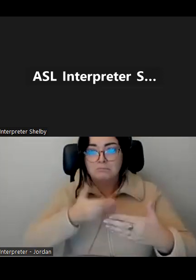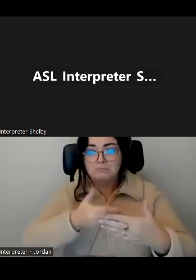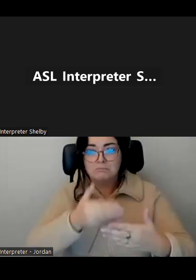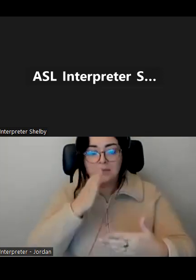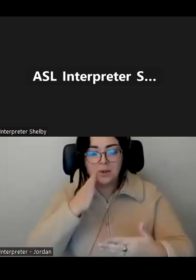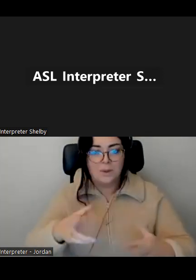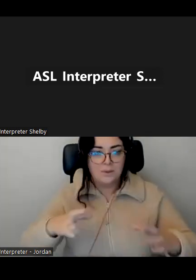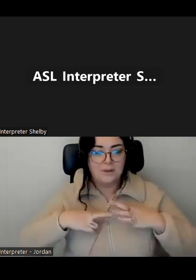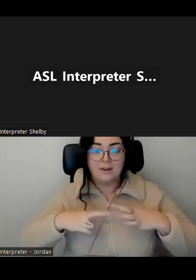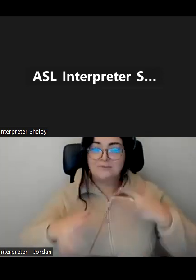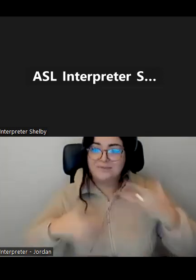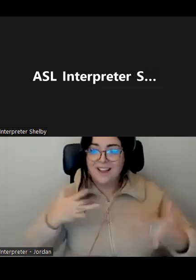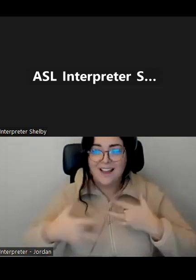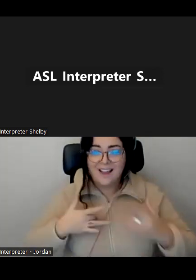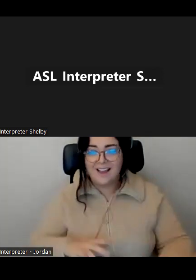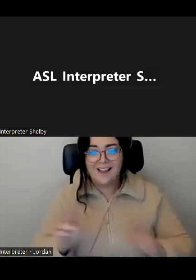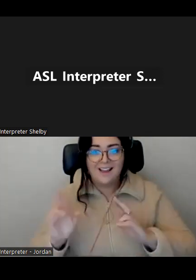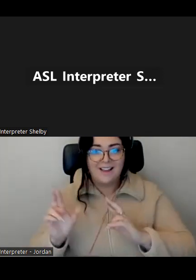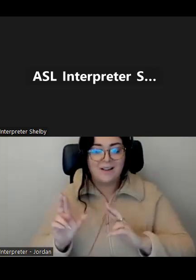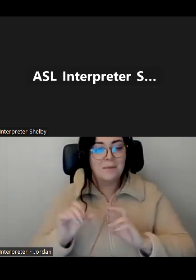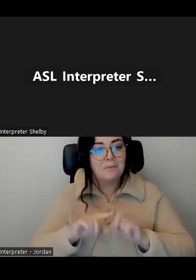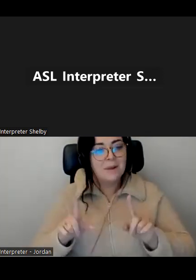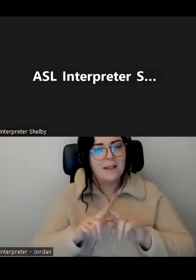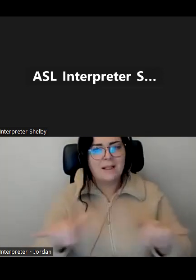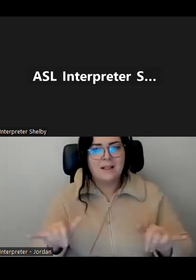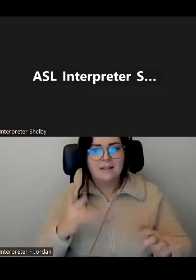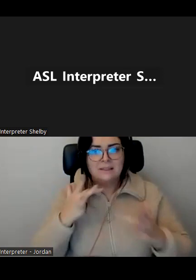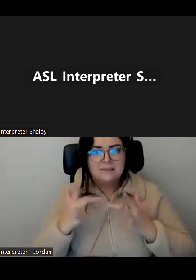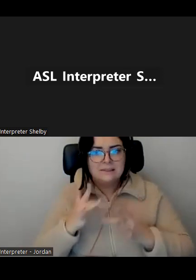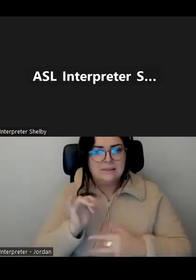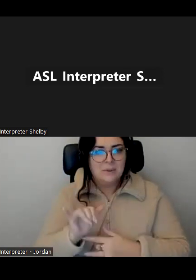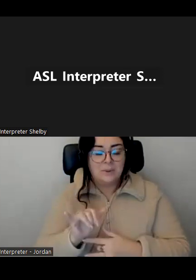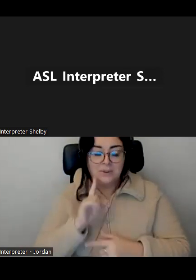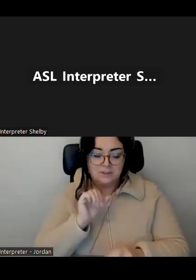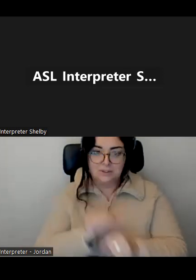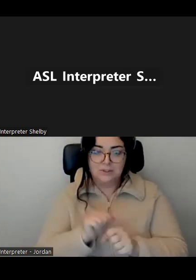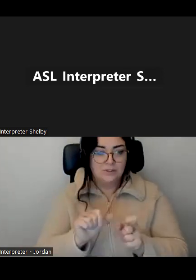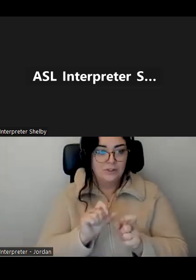very excited about it. You may also have some concerns. It's certainly a big change.